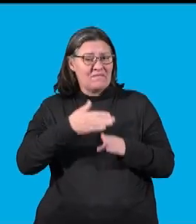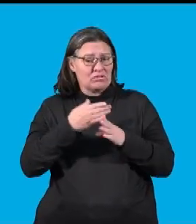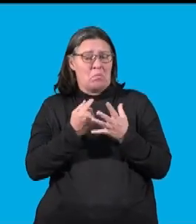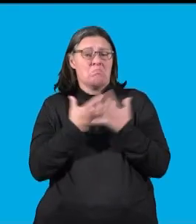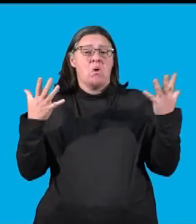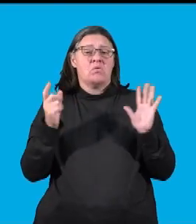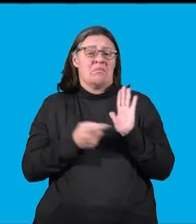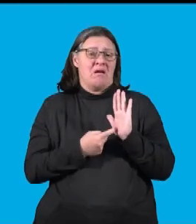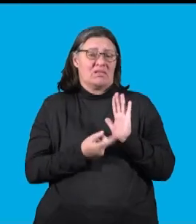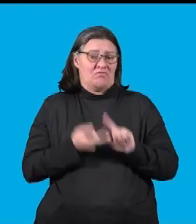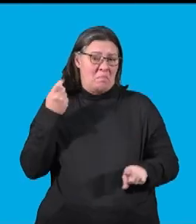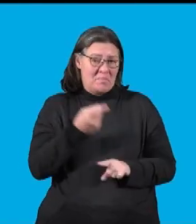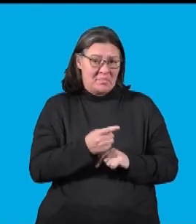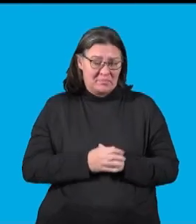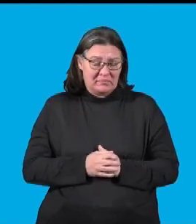of marks.